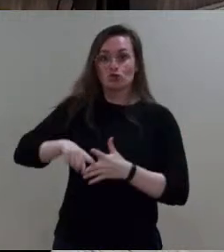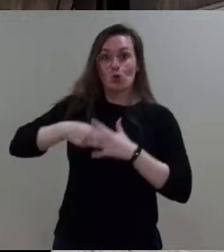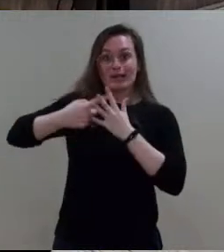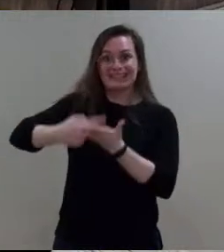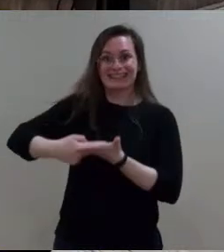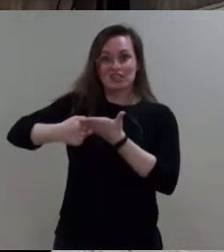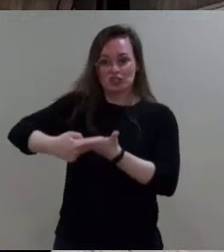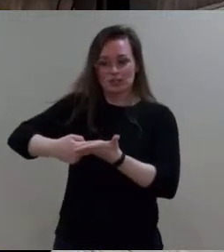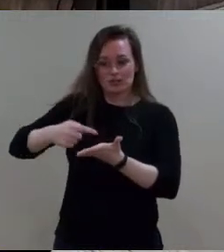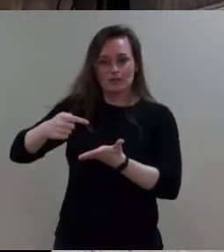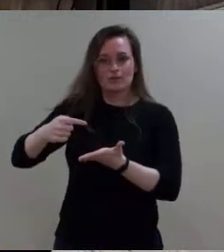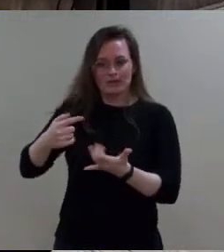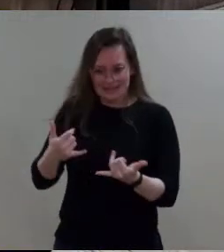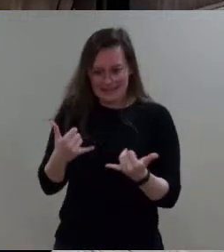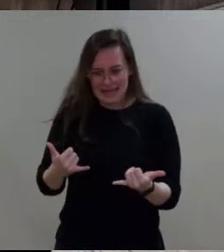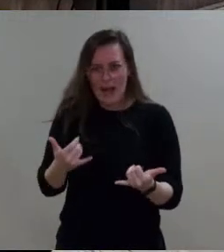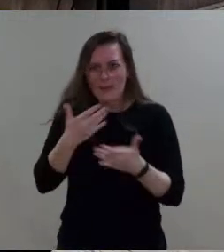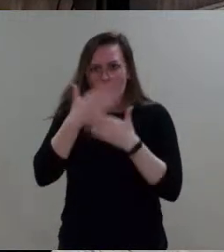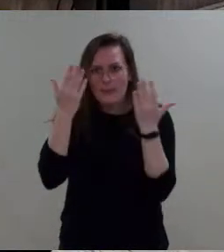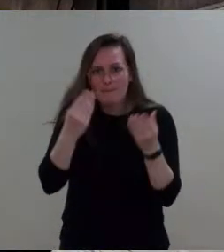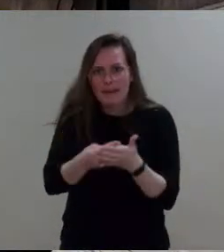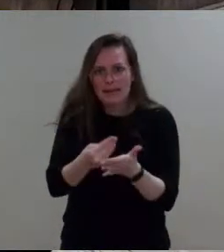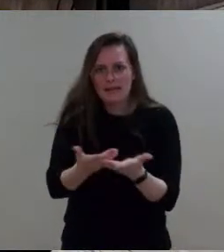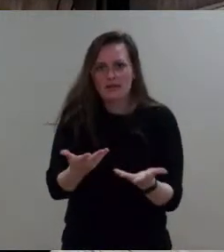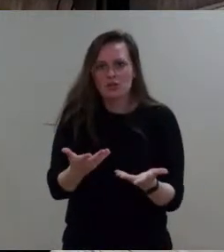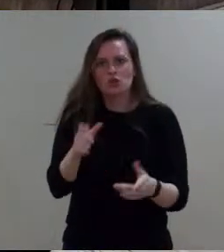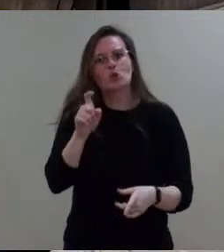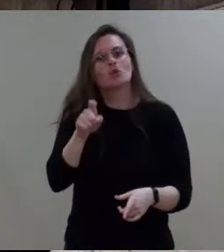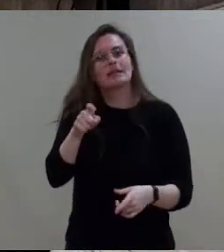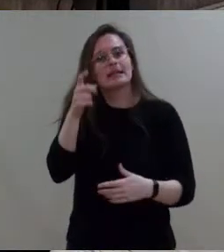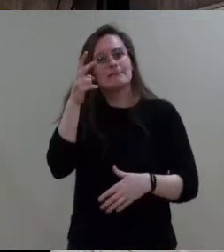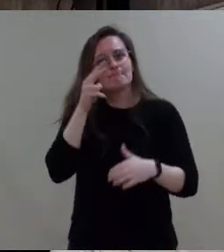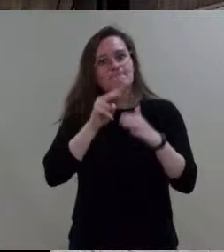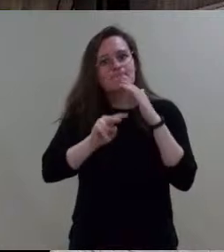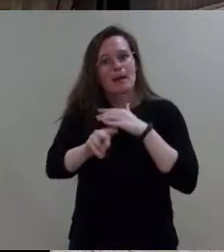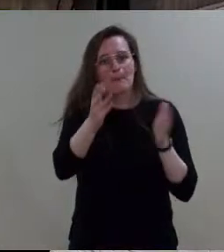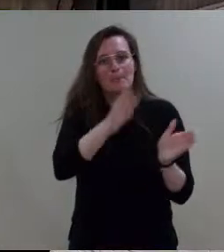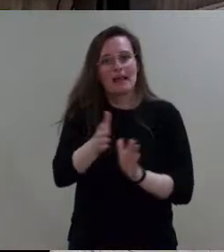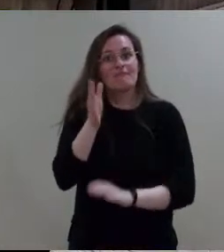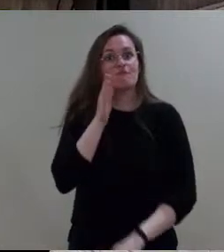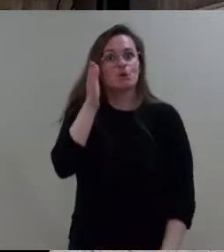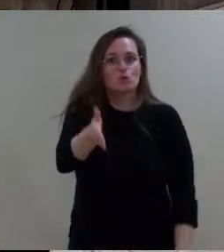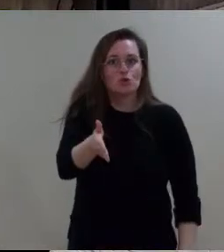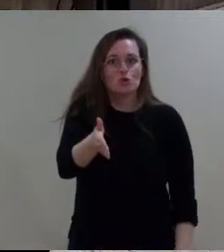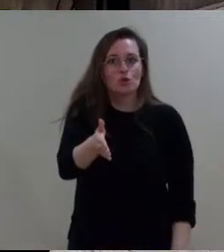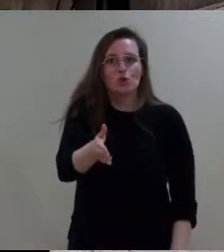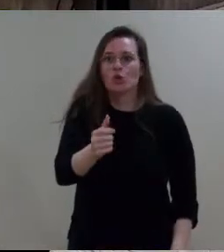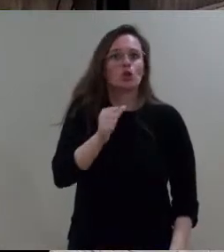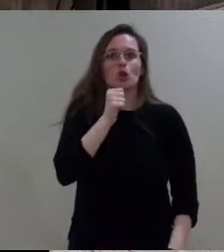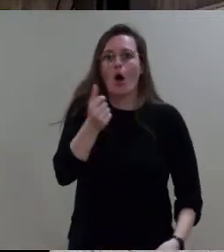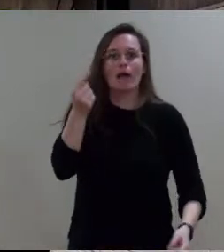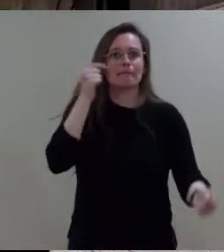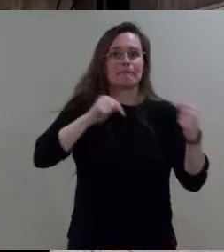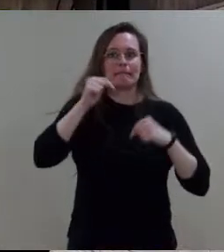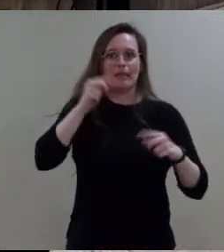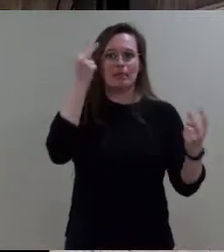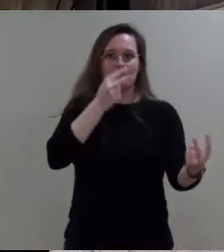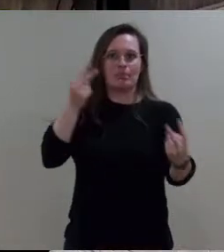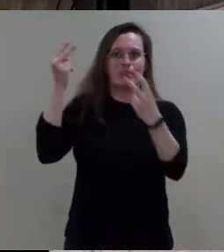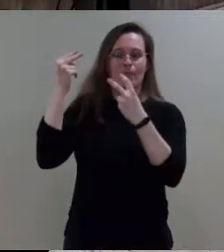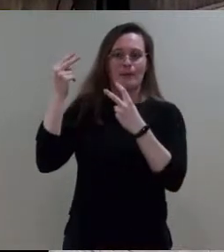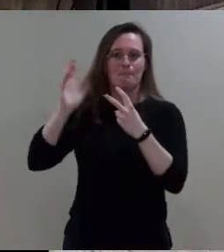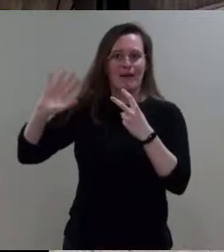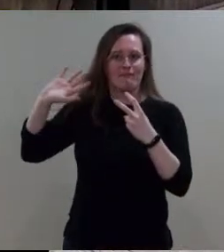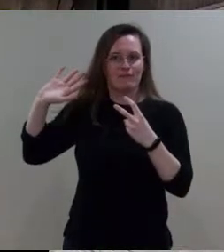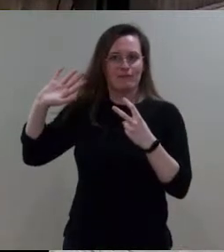future. We can't keep ourselves stuck in the past. If Halifax is having